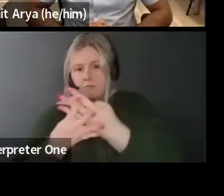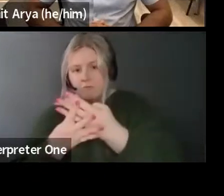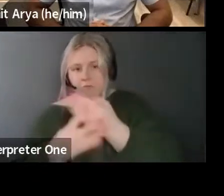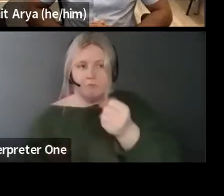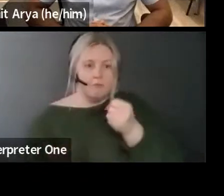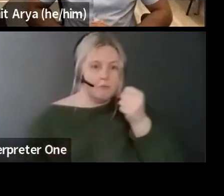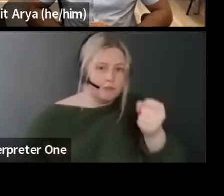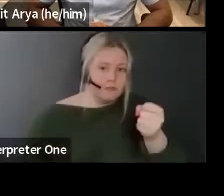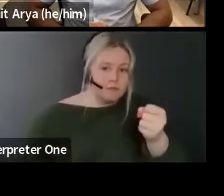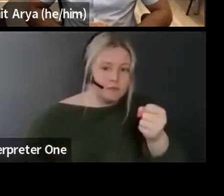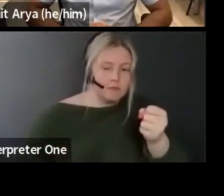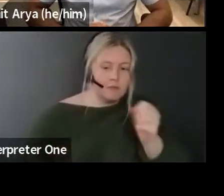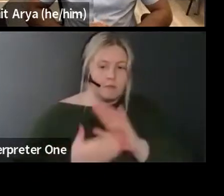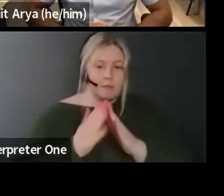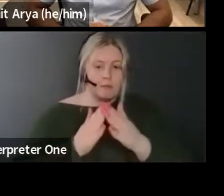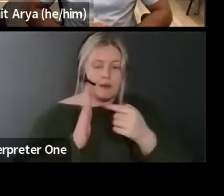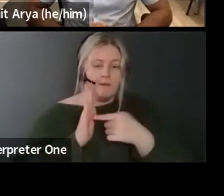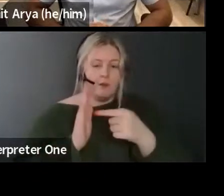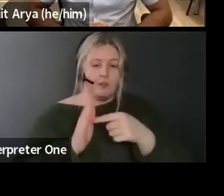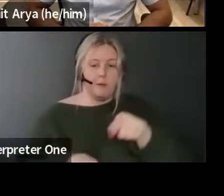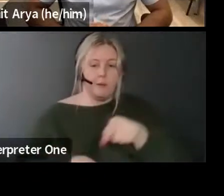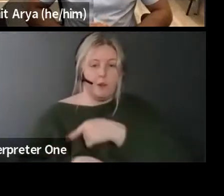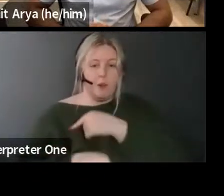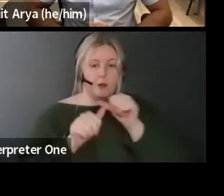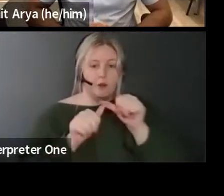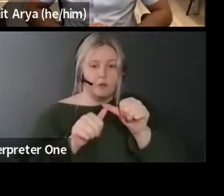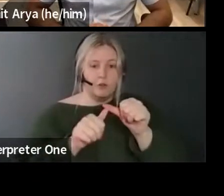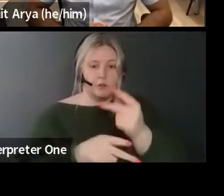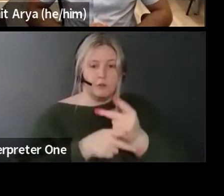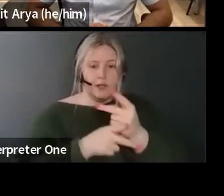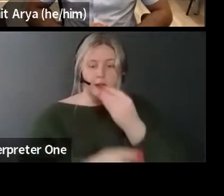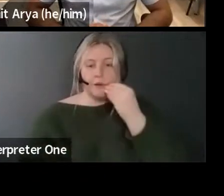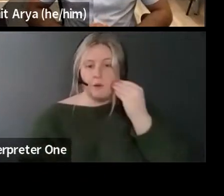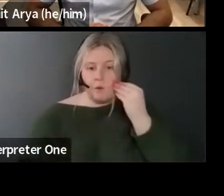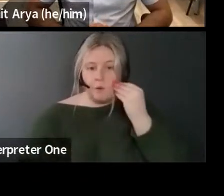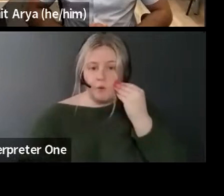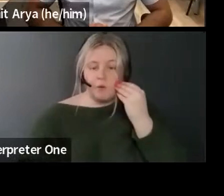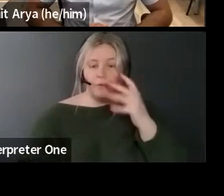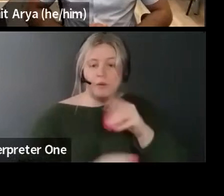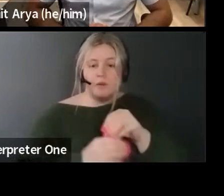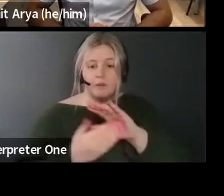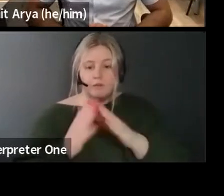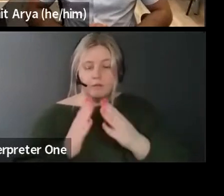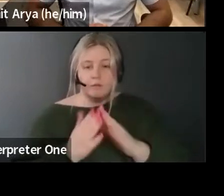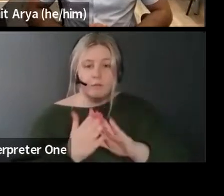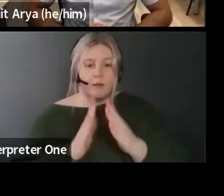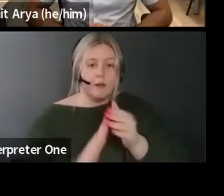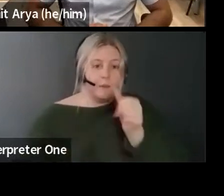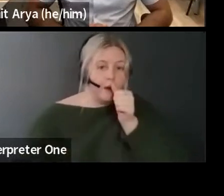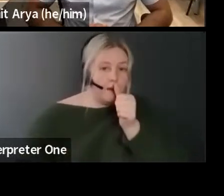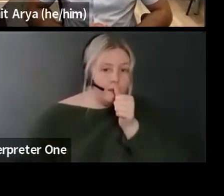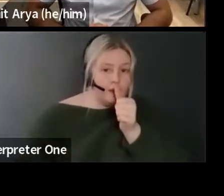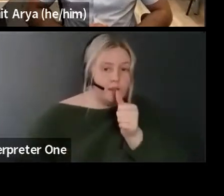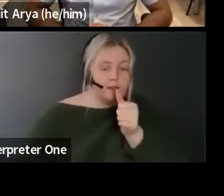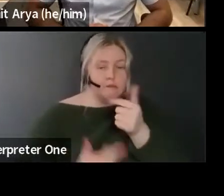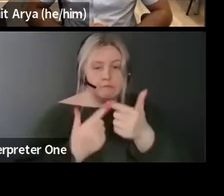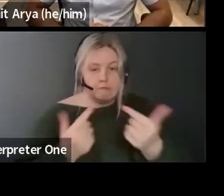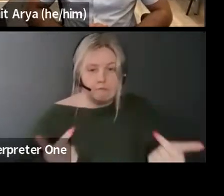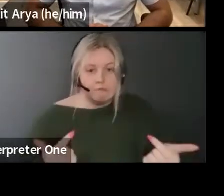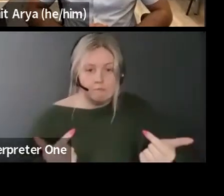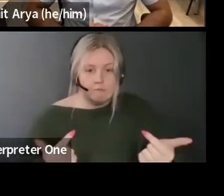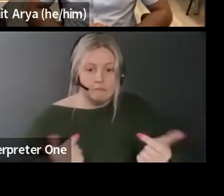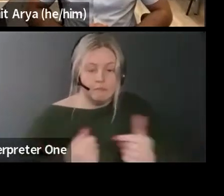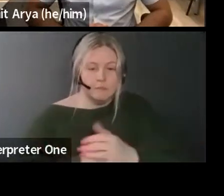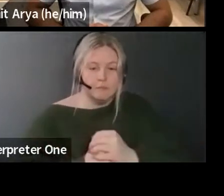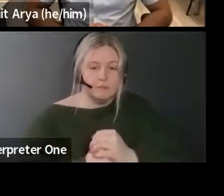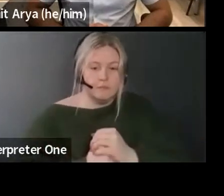became insidious, like long-term care homes and stuff like that in the community. They become privatized and stuff like that. And people